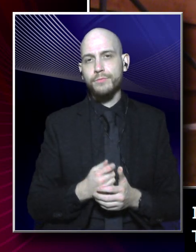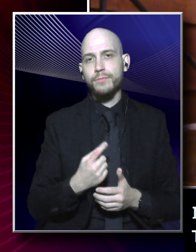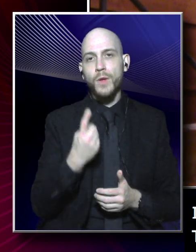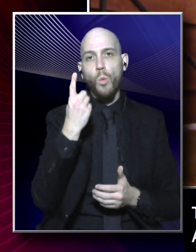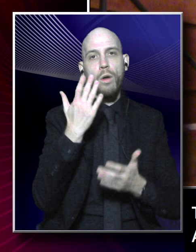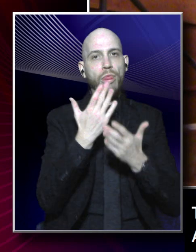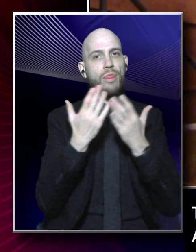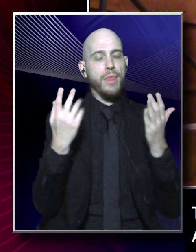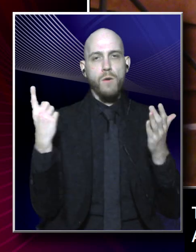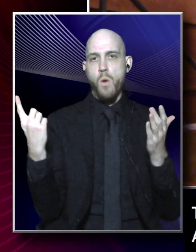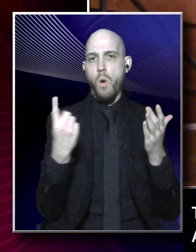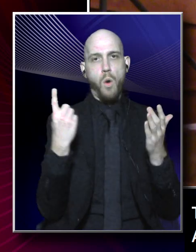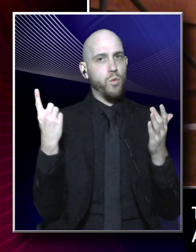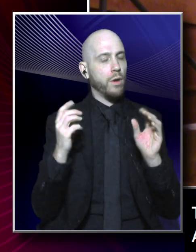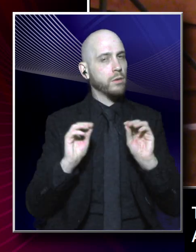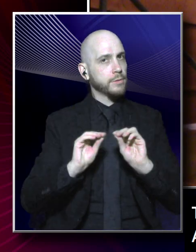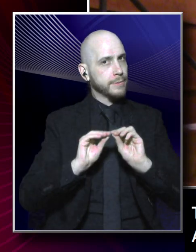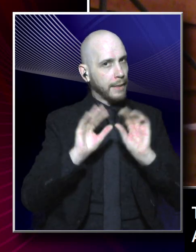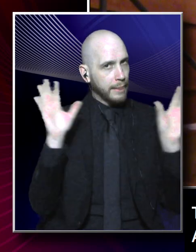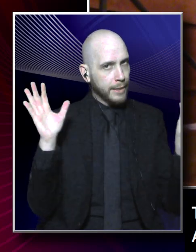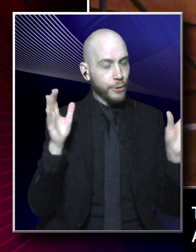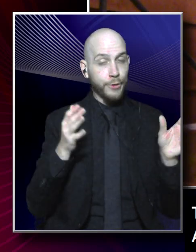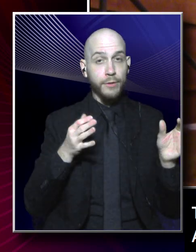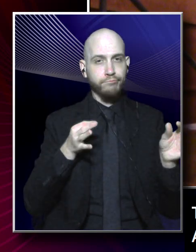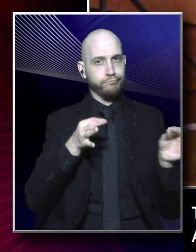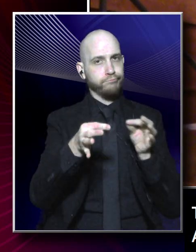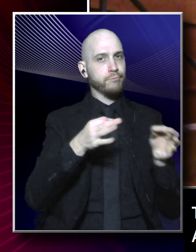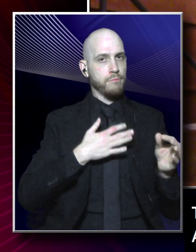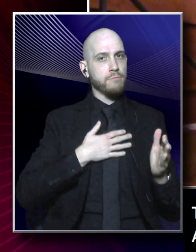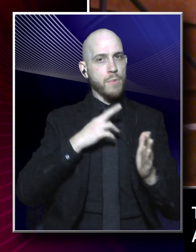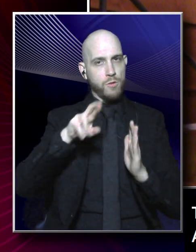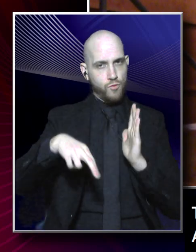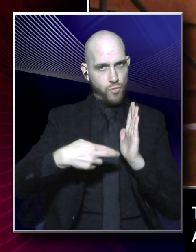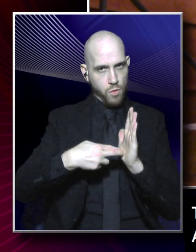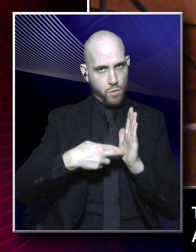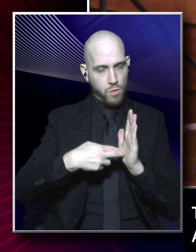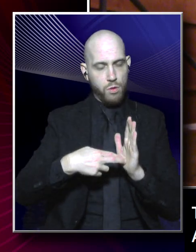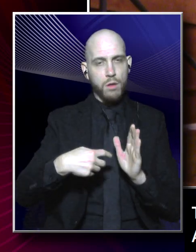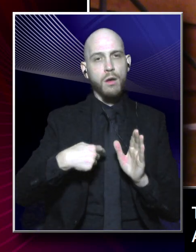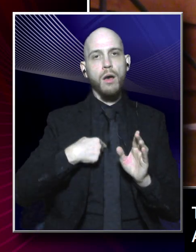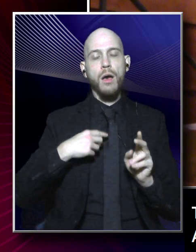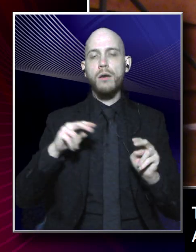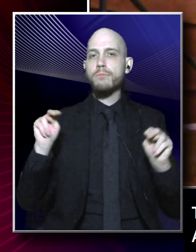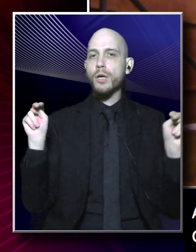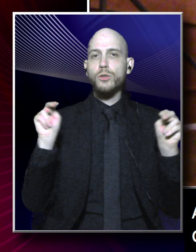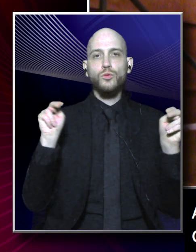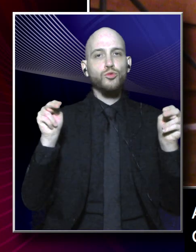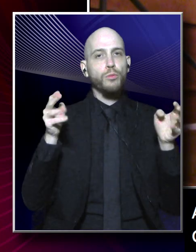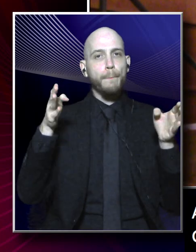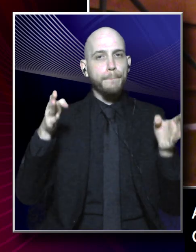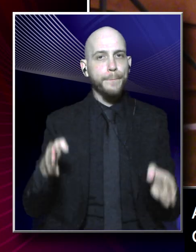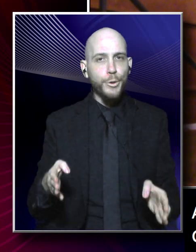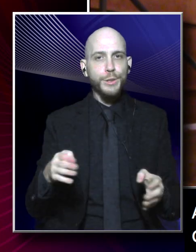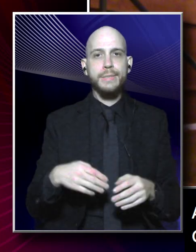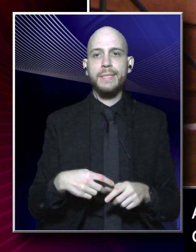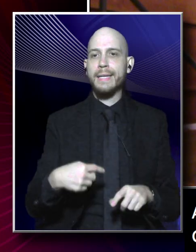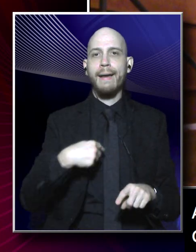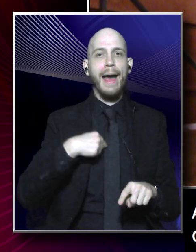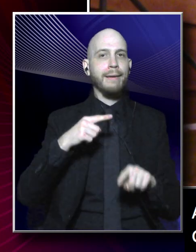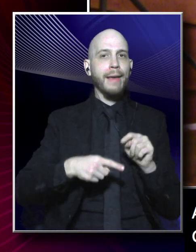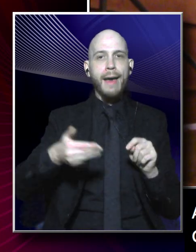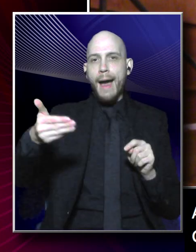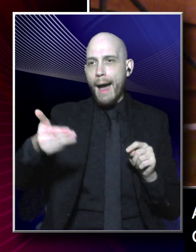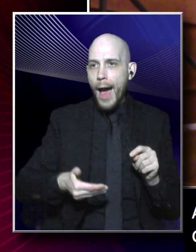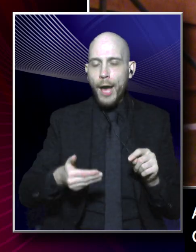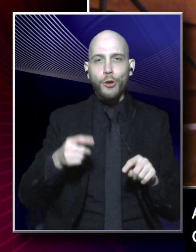role. So I am a neutral party. I'm not going to be hiring, firing, changing policy. I